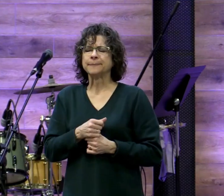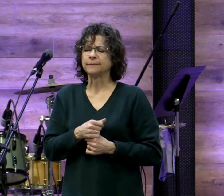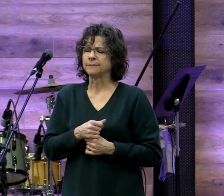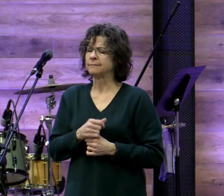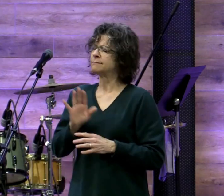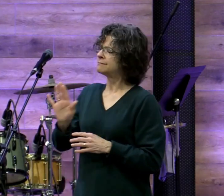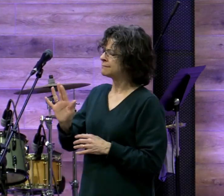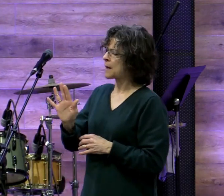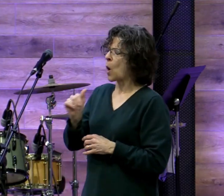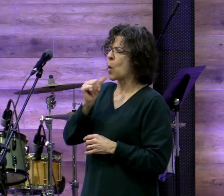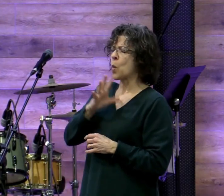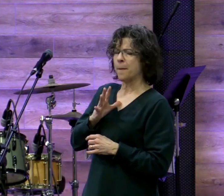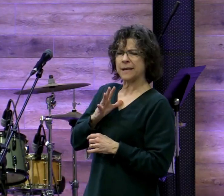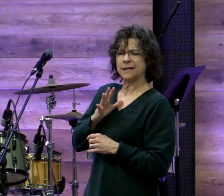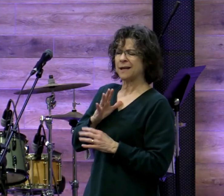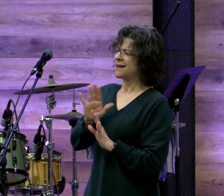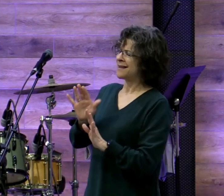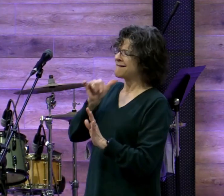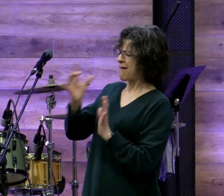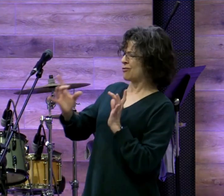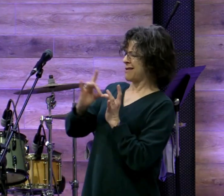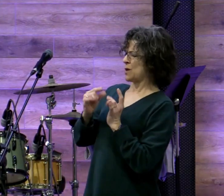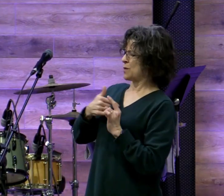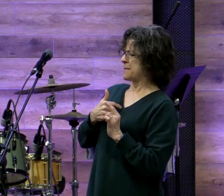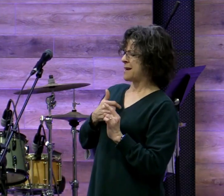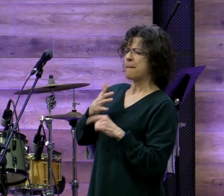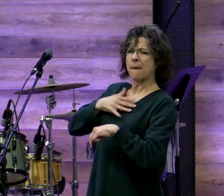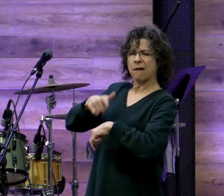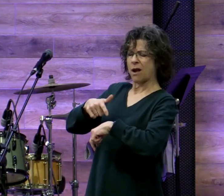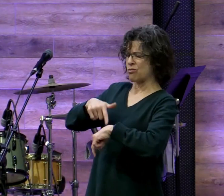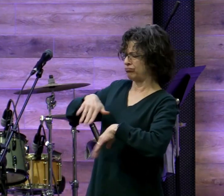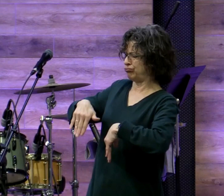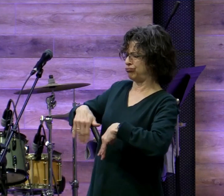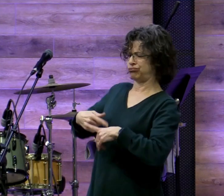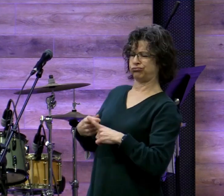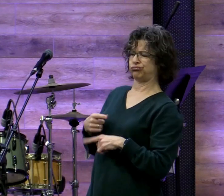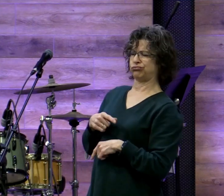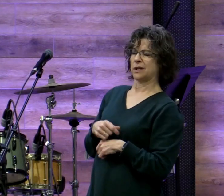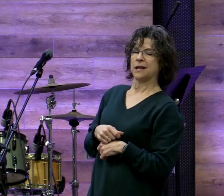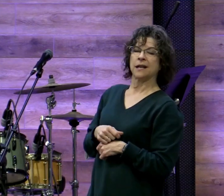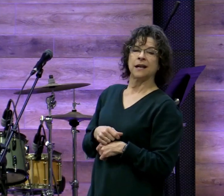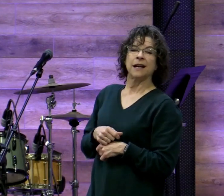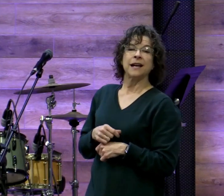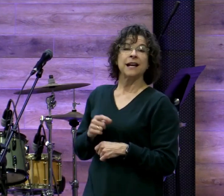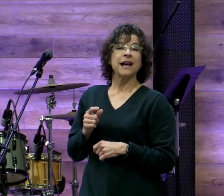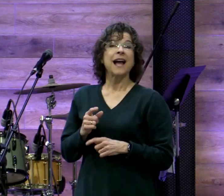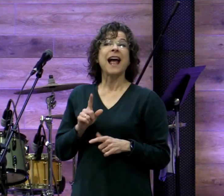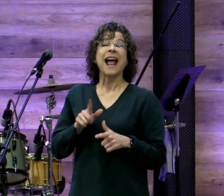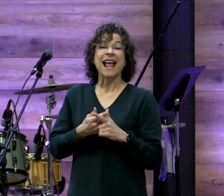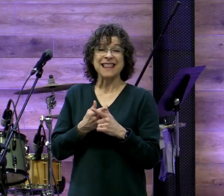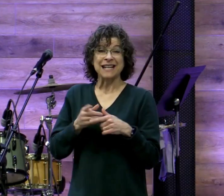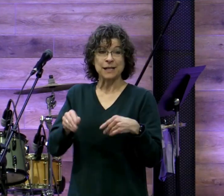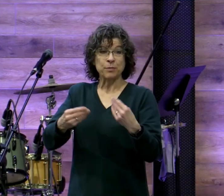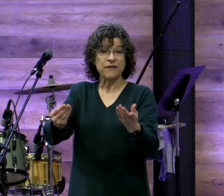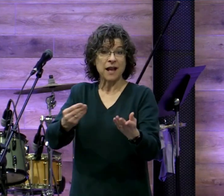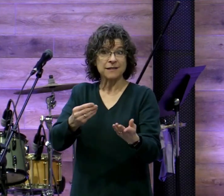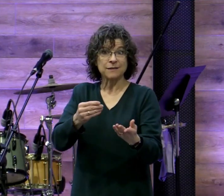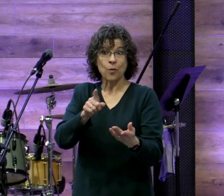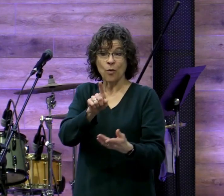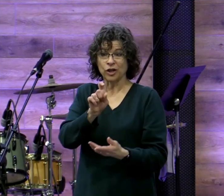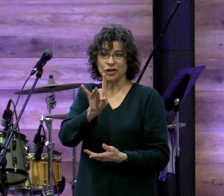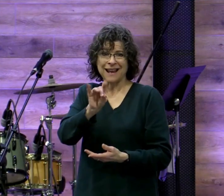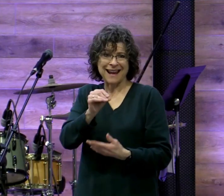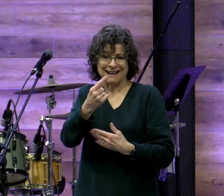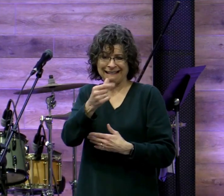to do with me? My hour has not yet come. But then goes on to provide 120 to 180 gallons of